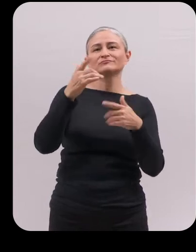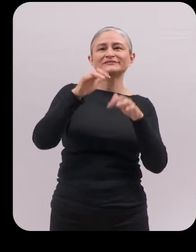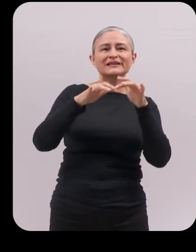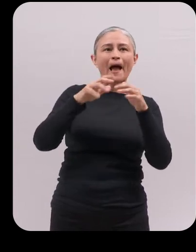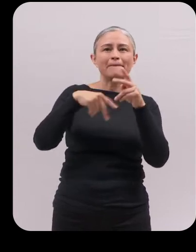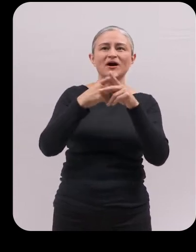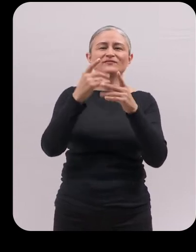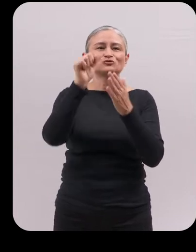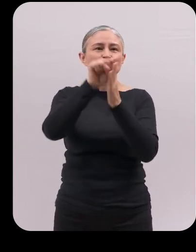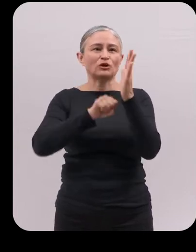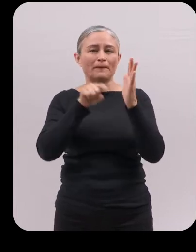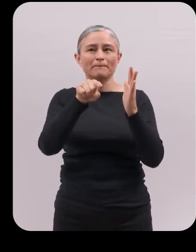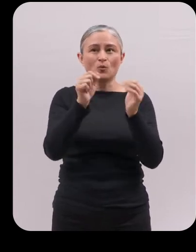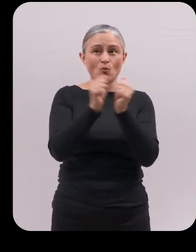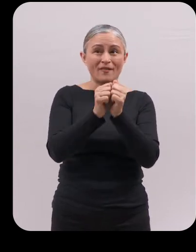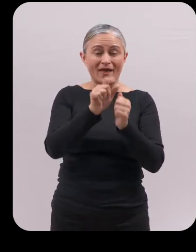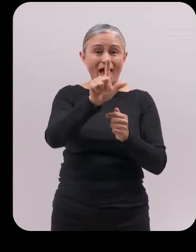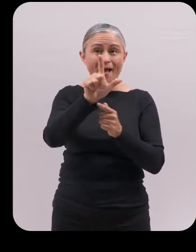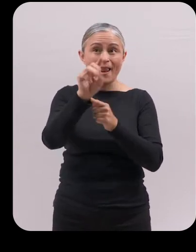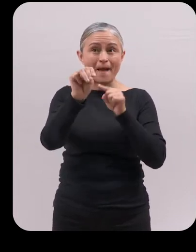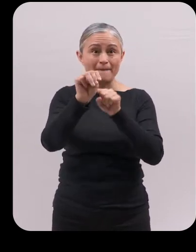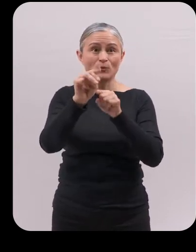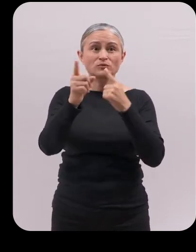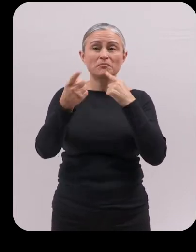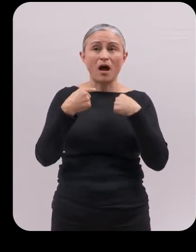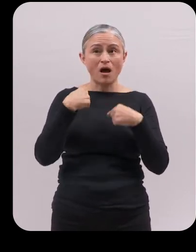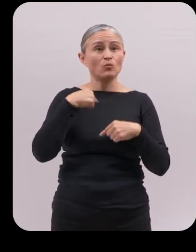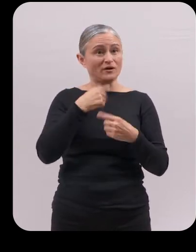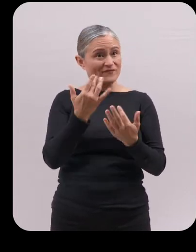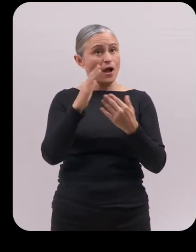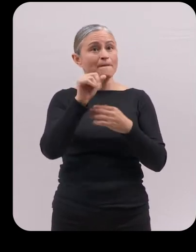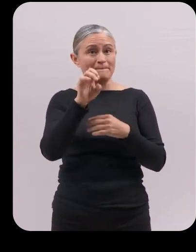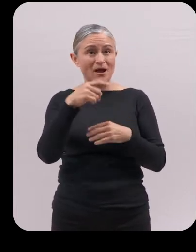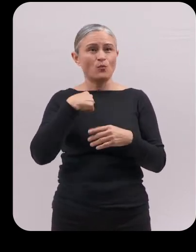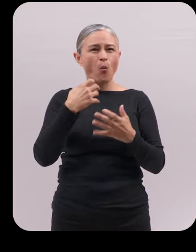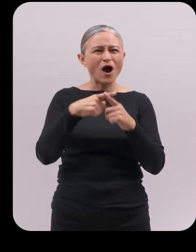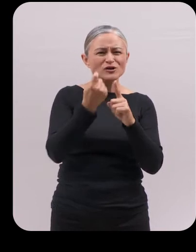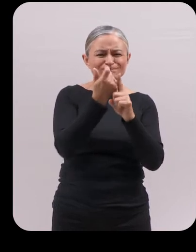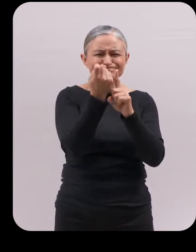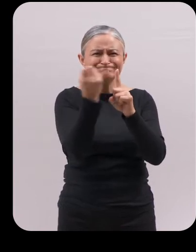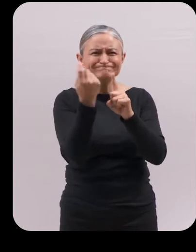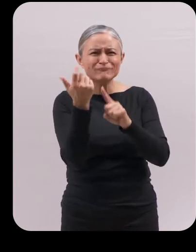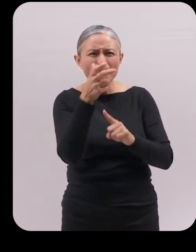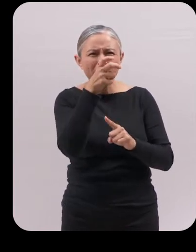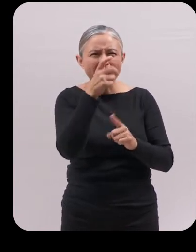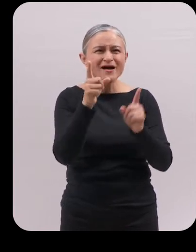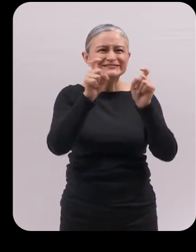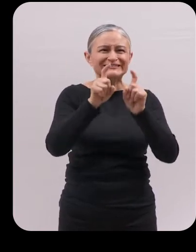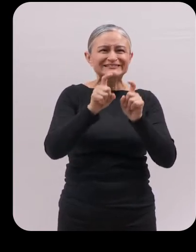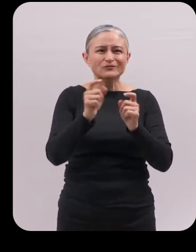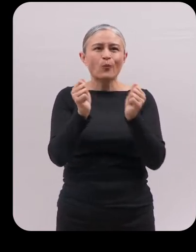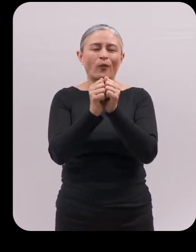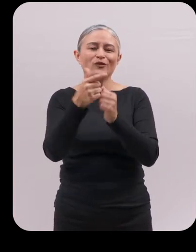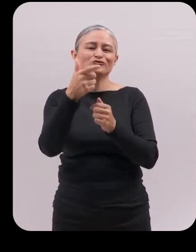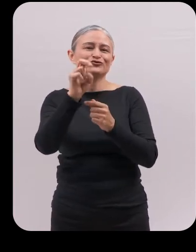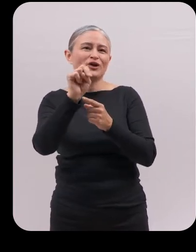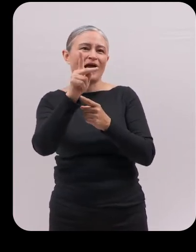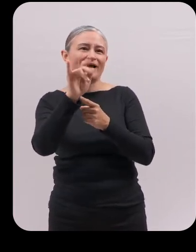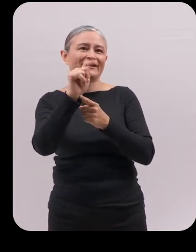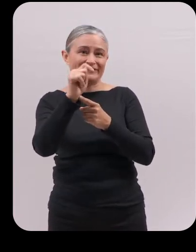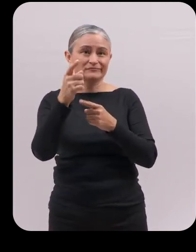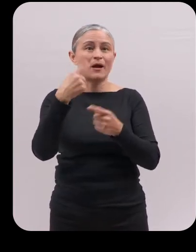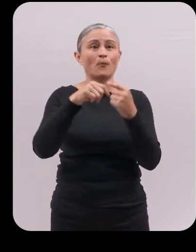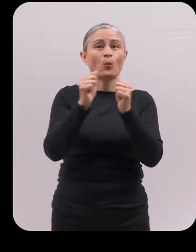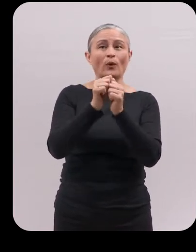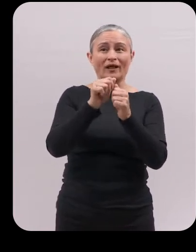responses. And because this is Firebase, we wanted to make debugging and testing easy. So GenKit comes with a local development UI you